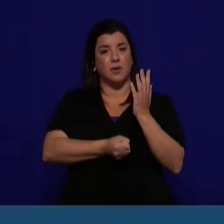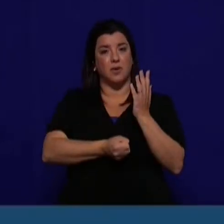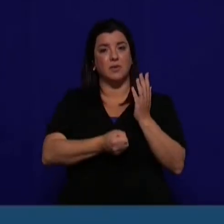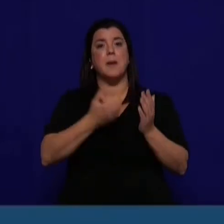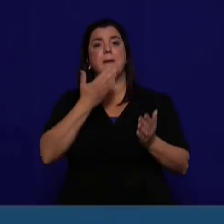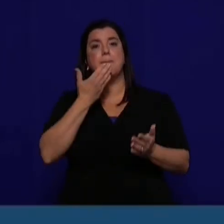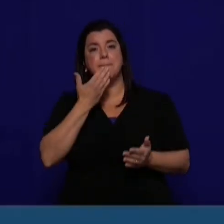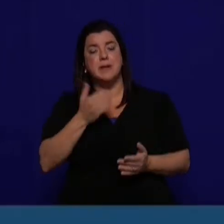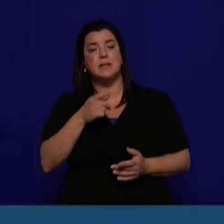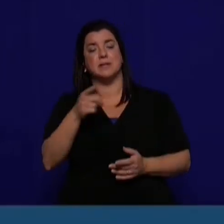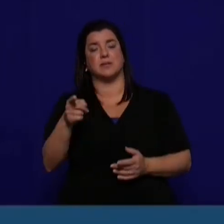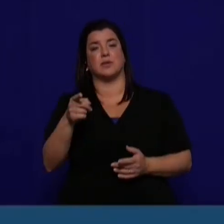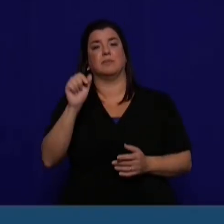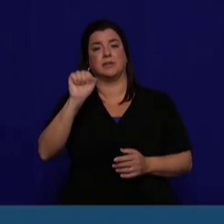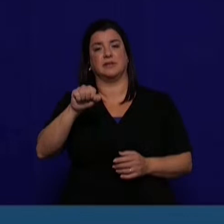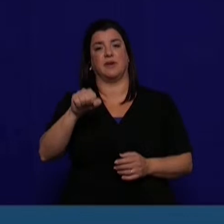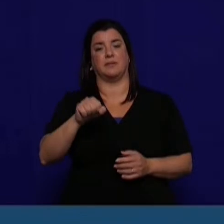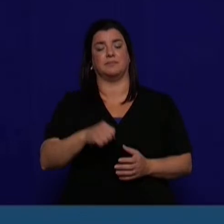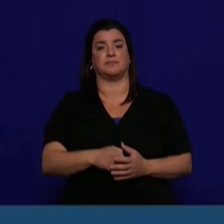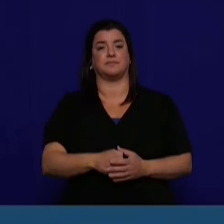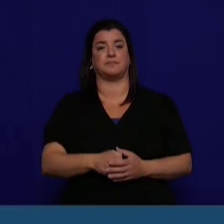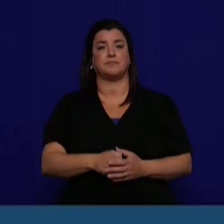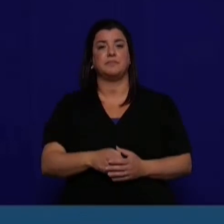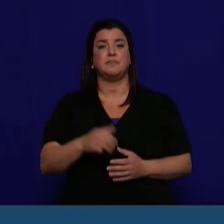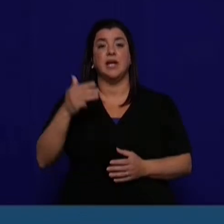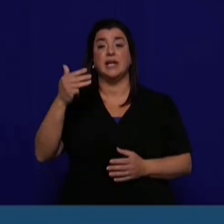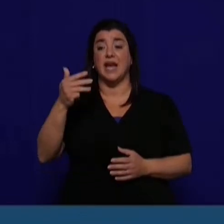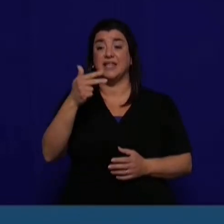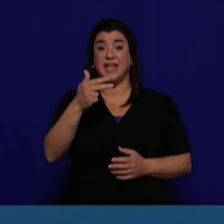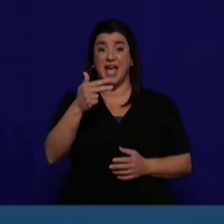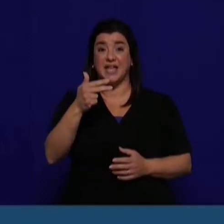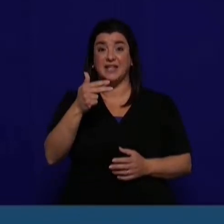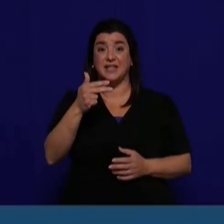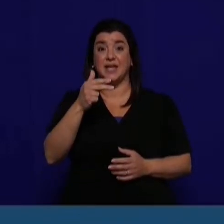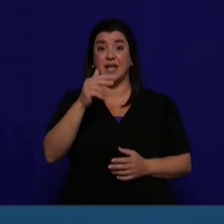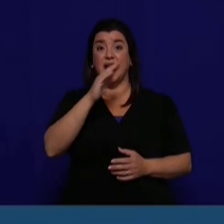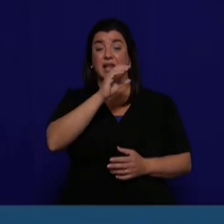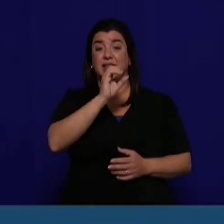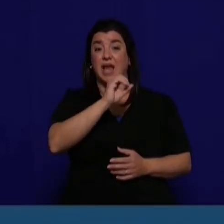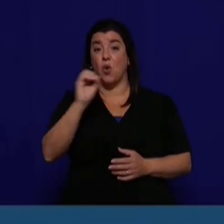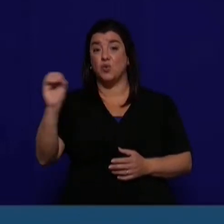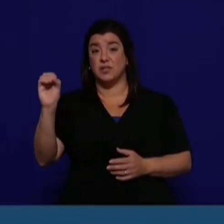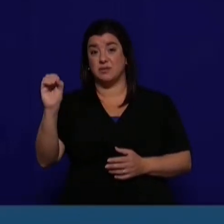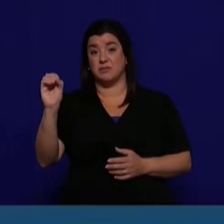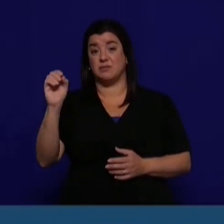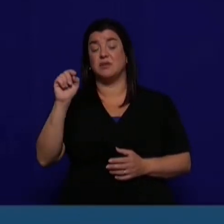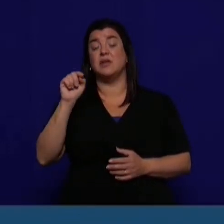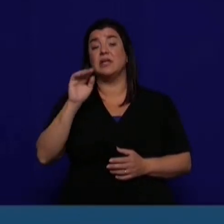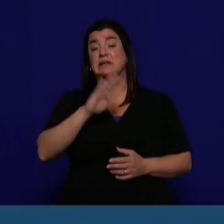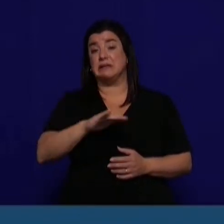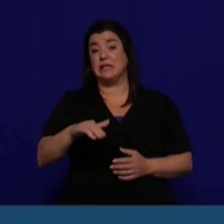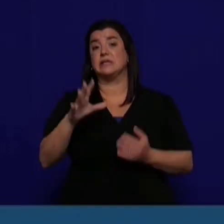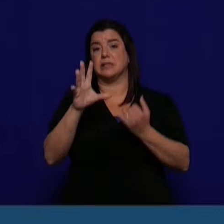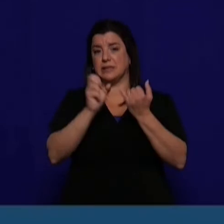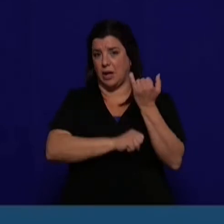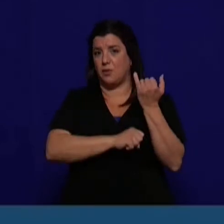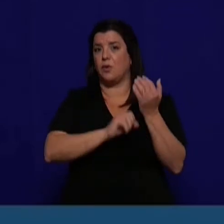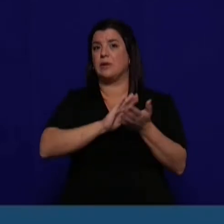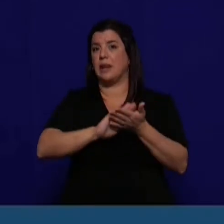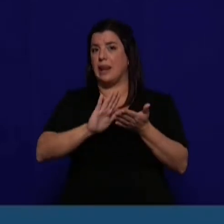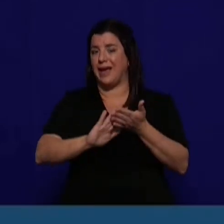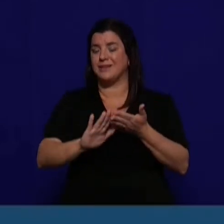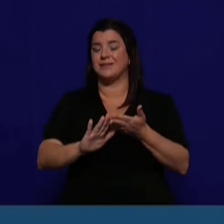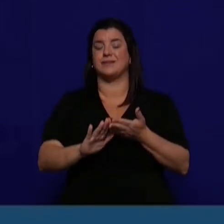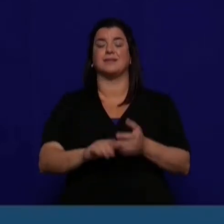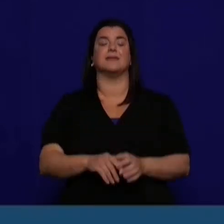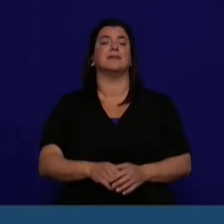kellna over 98,000 persuni li downloadjawa li hija ekwivalenti għal 20.3 tal-popolazzjoni tagħna.